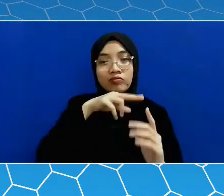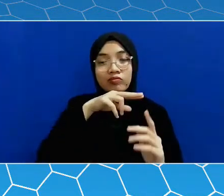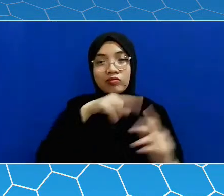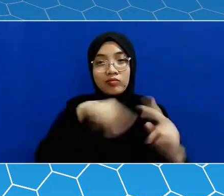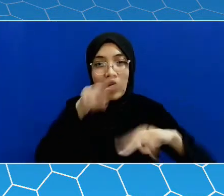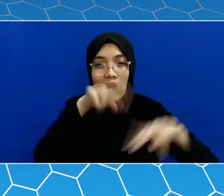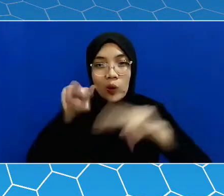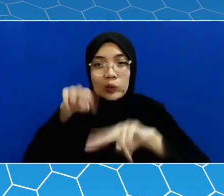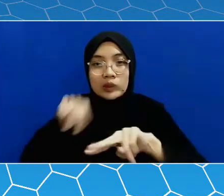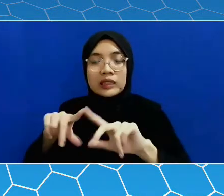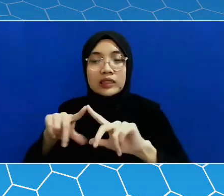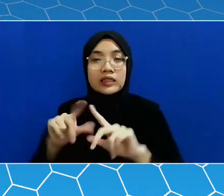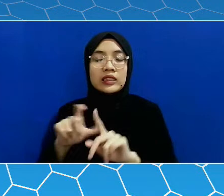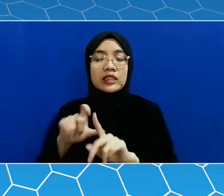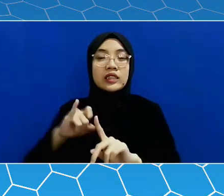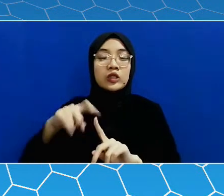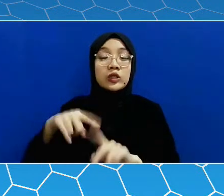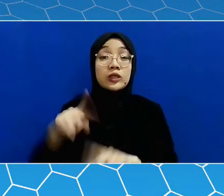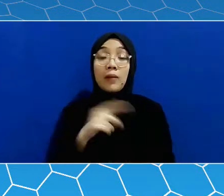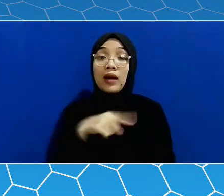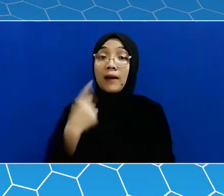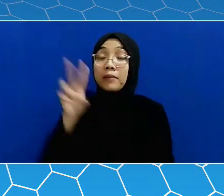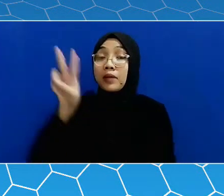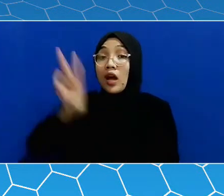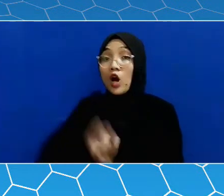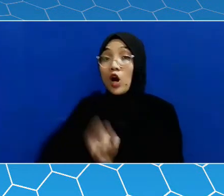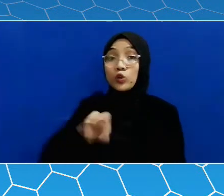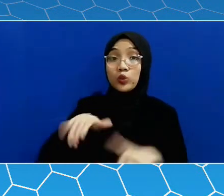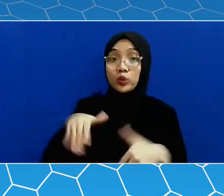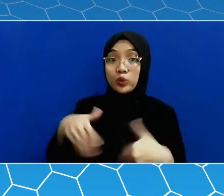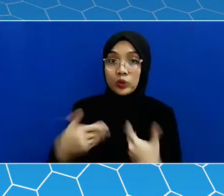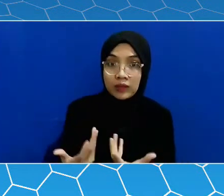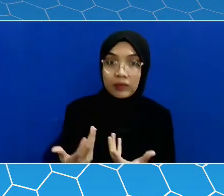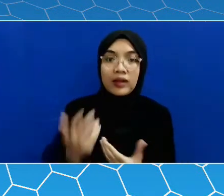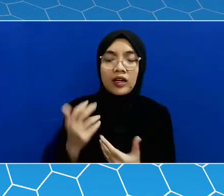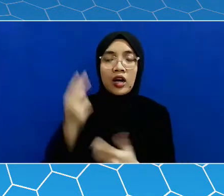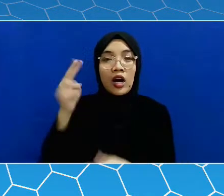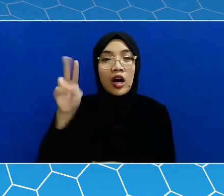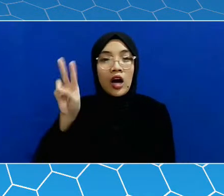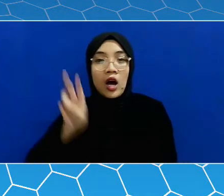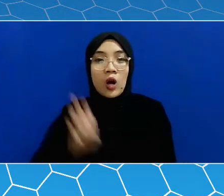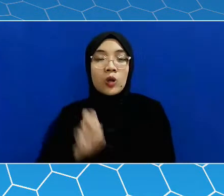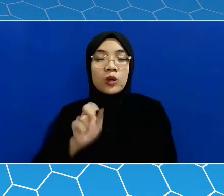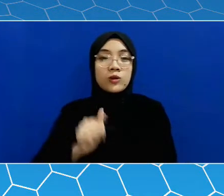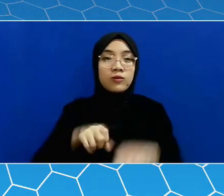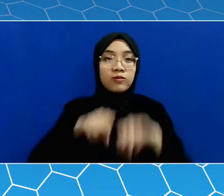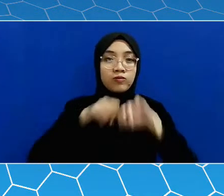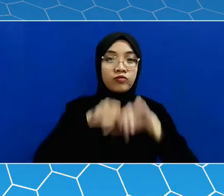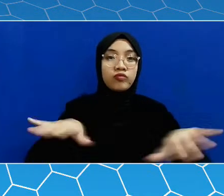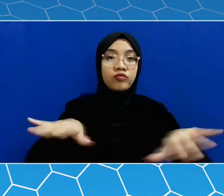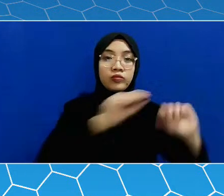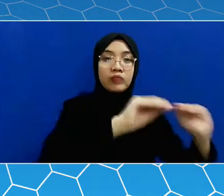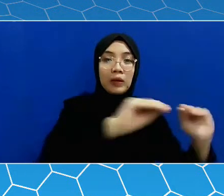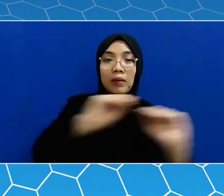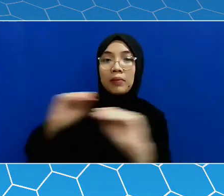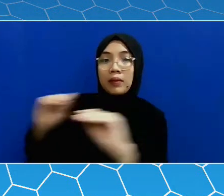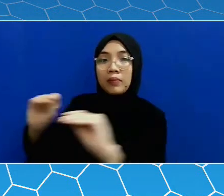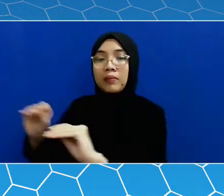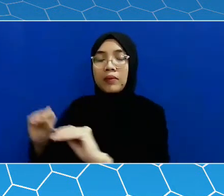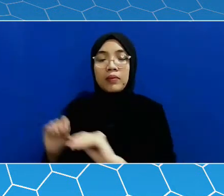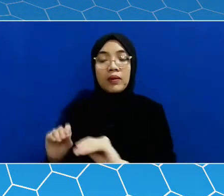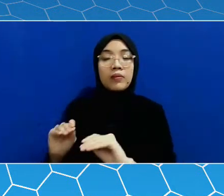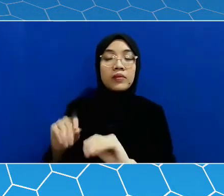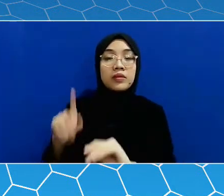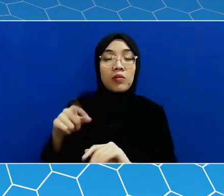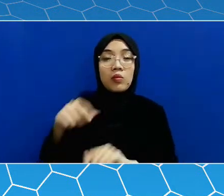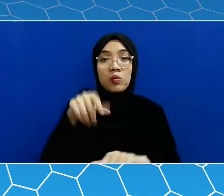we should also preserve the education to the telemedicine in Indonesian physician, because Indonesian physician doesn't